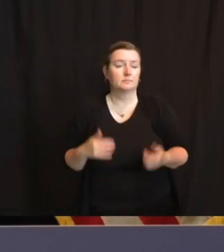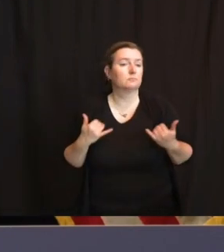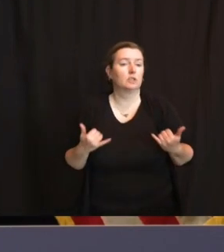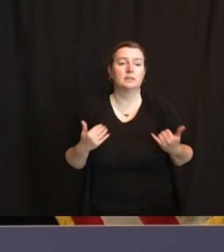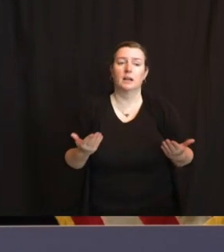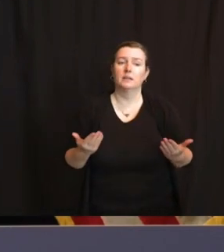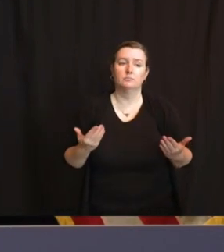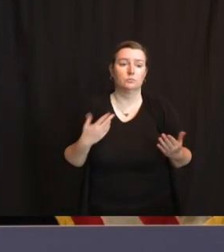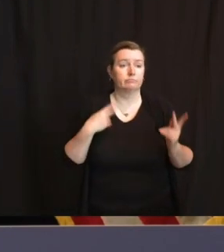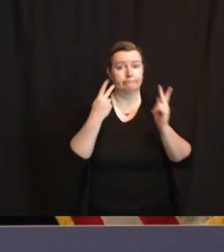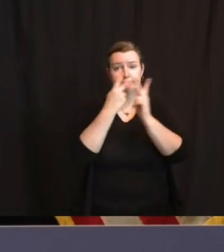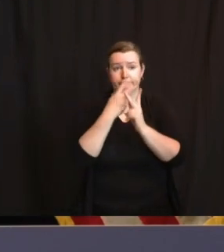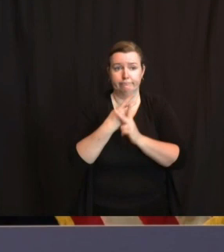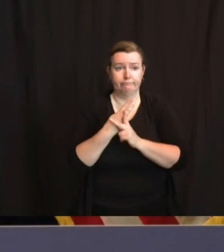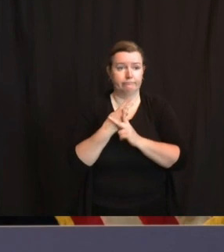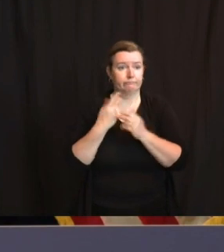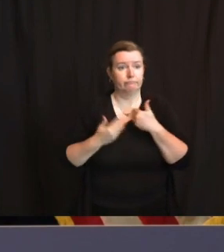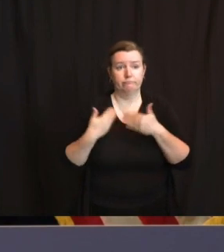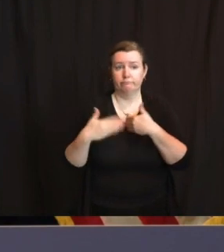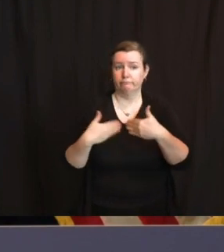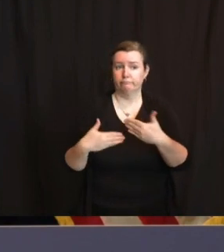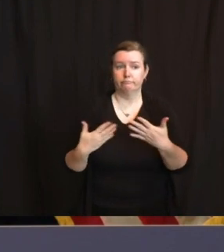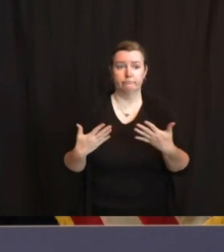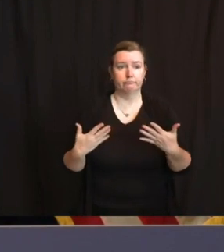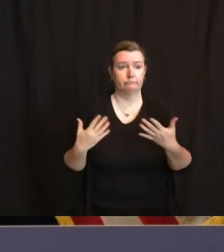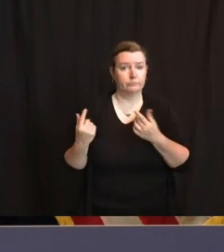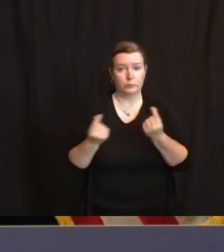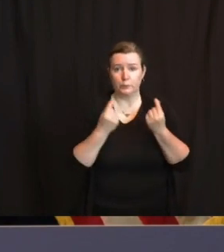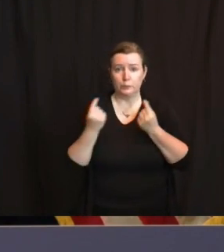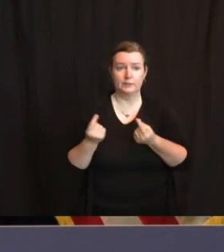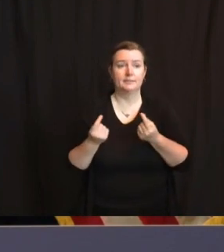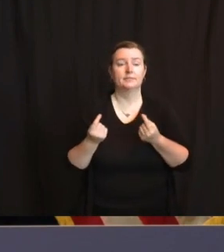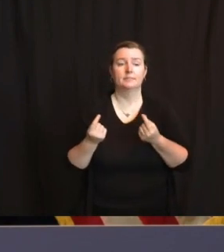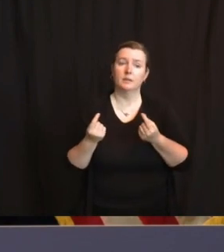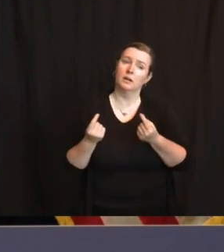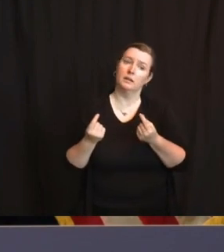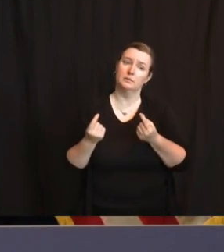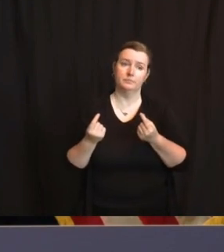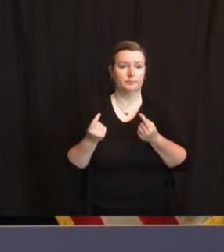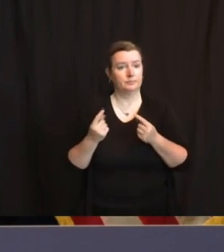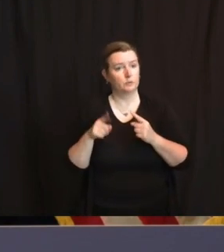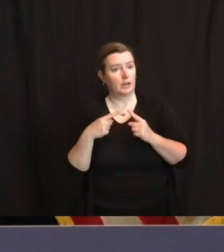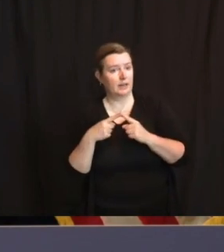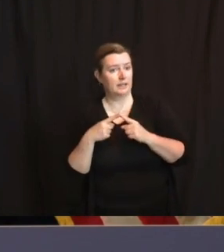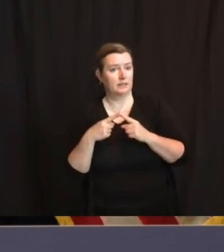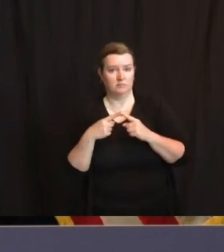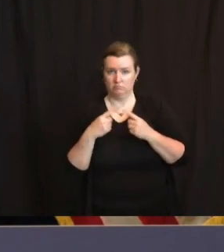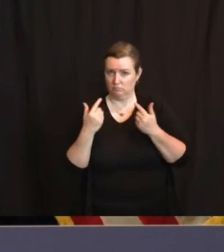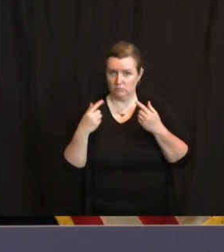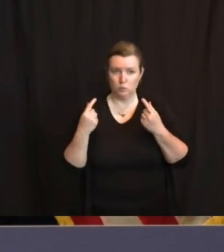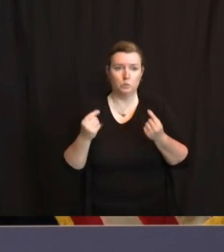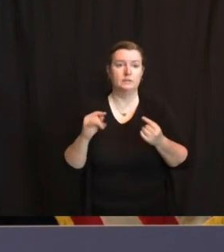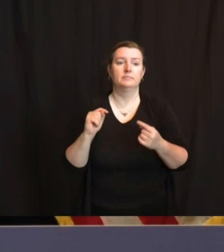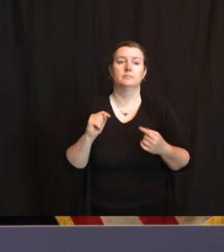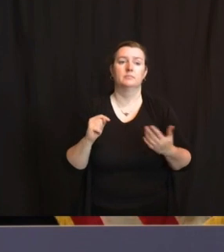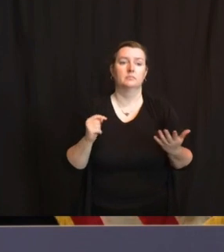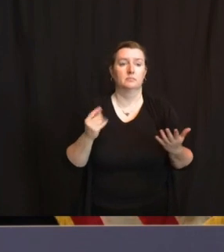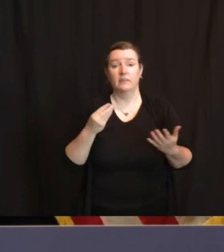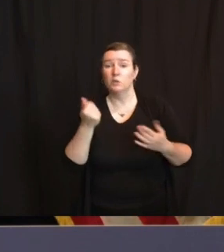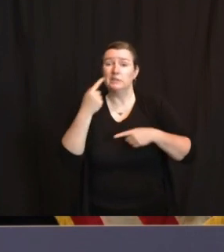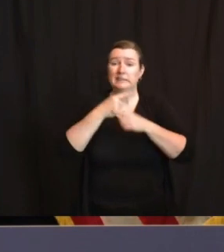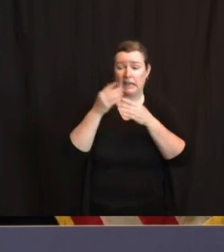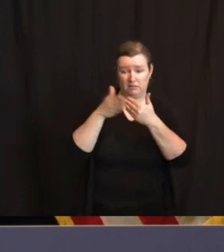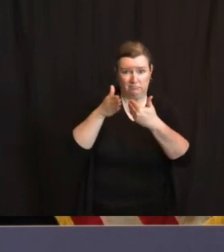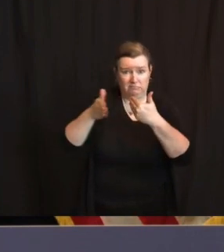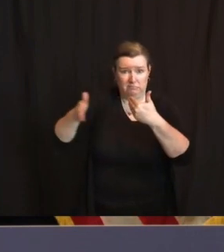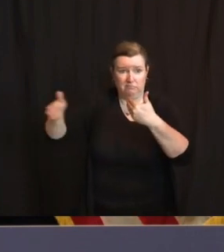period of time measured between days and weeks. Some are harder than others. We've already described the hard ones are